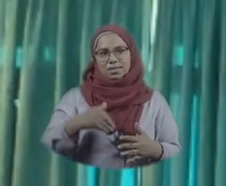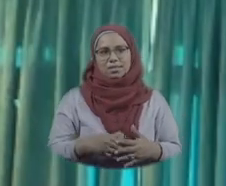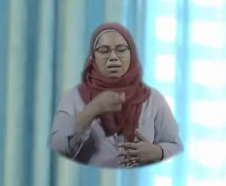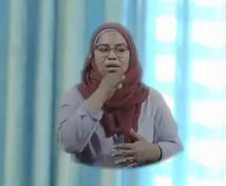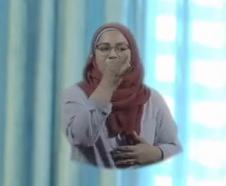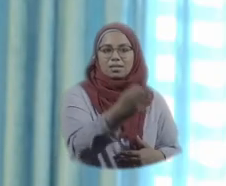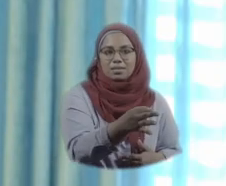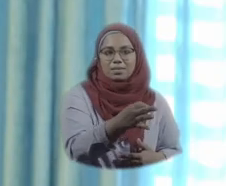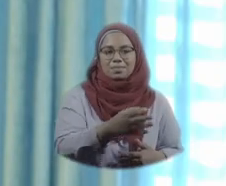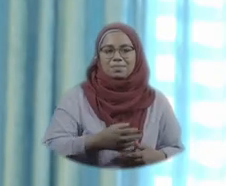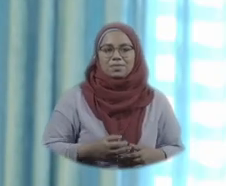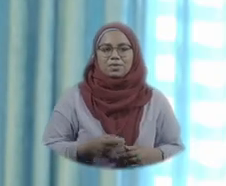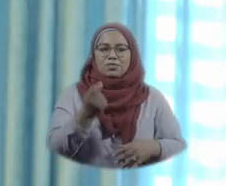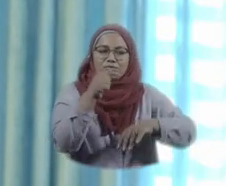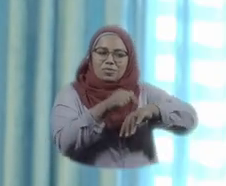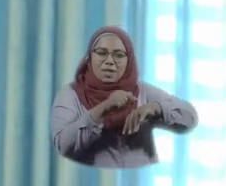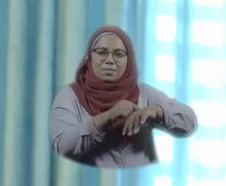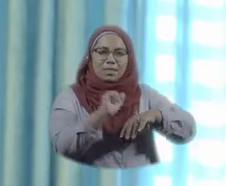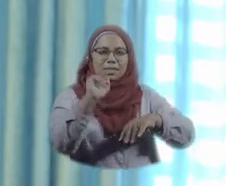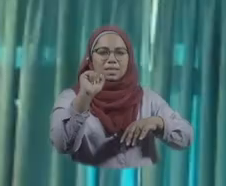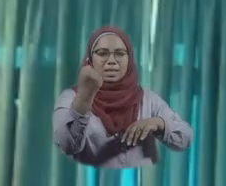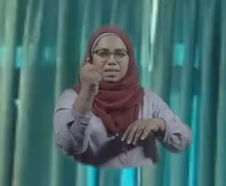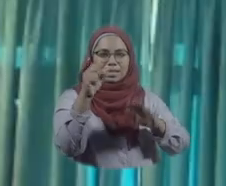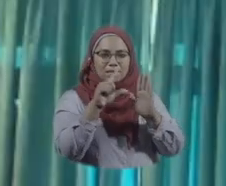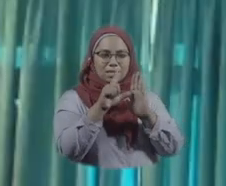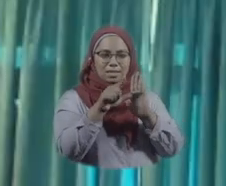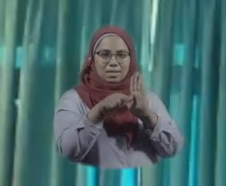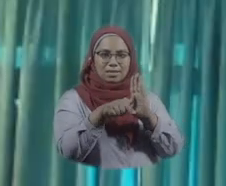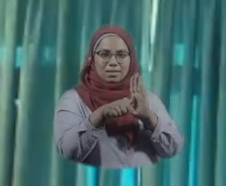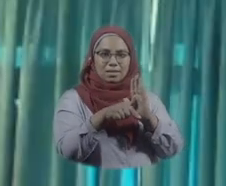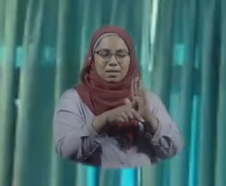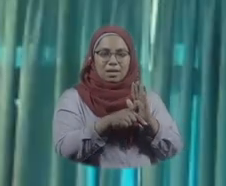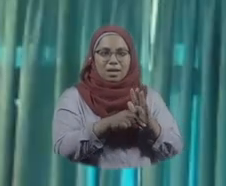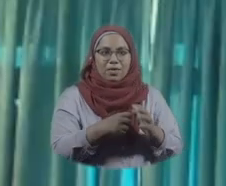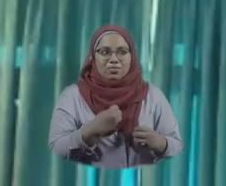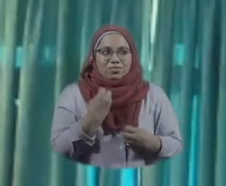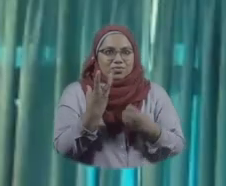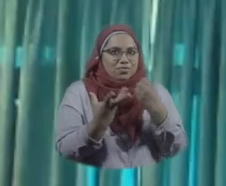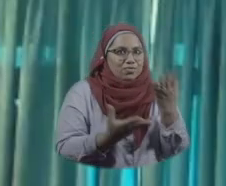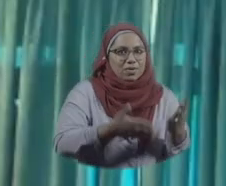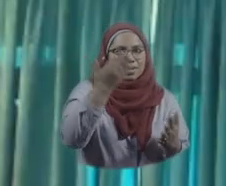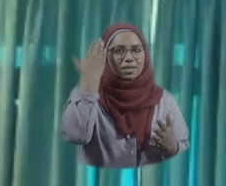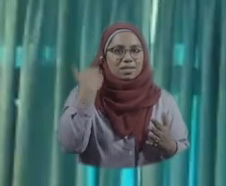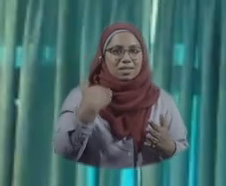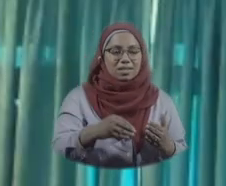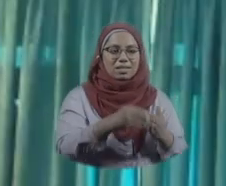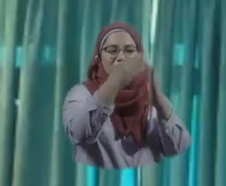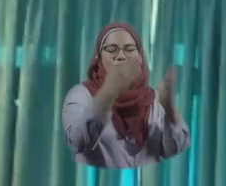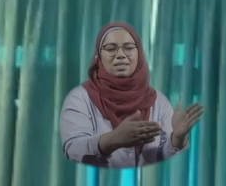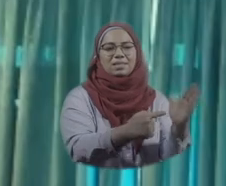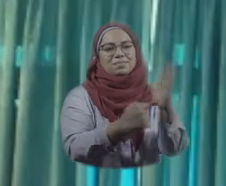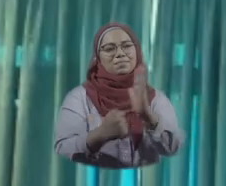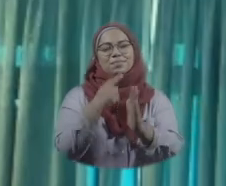female leadership. I'll ask a question. Put a timer in 10 seconds. Inspirational Maldivian